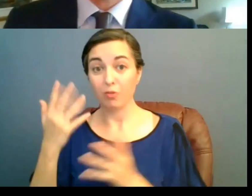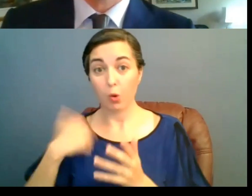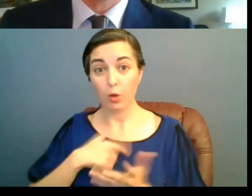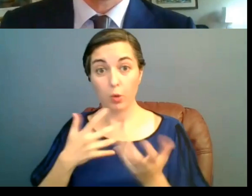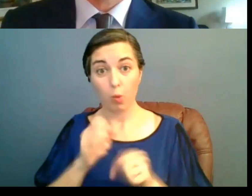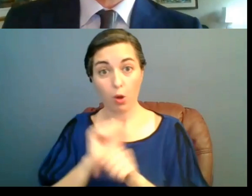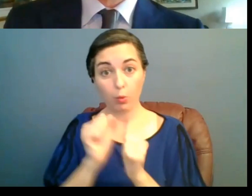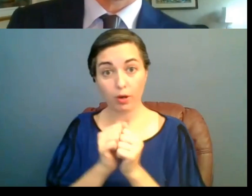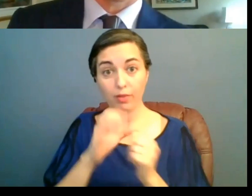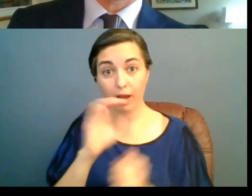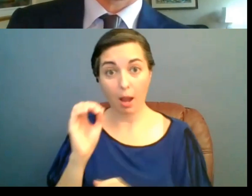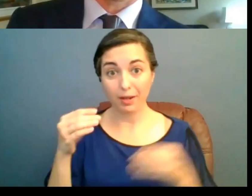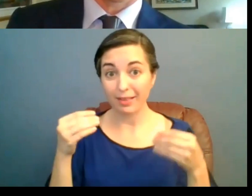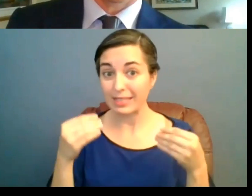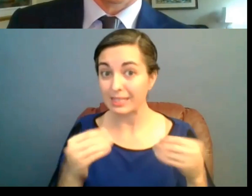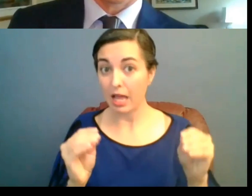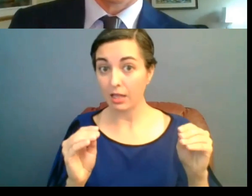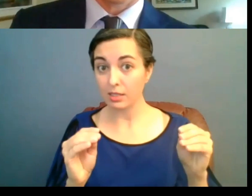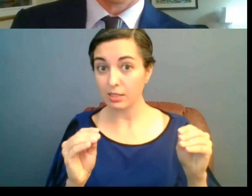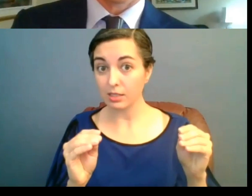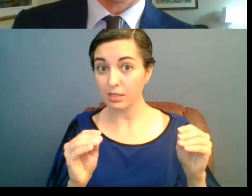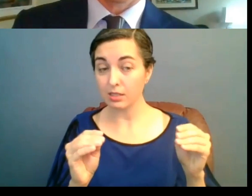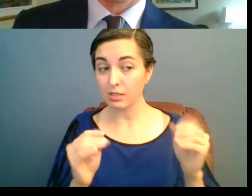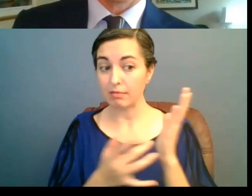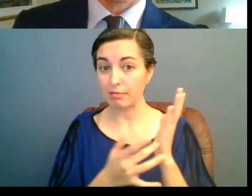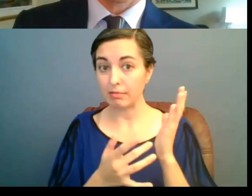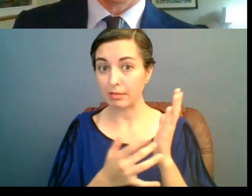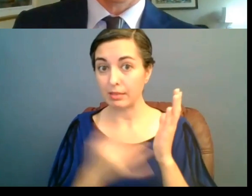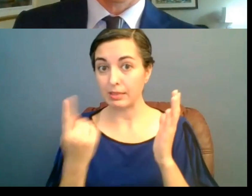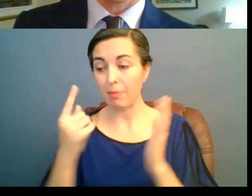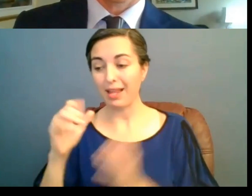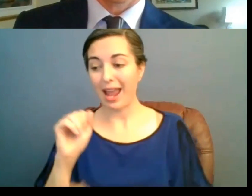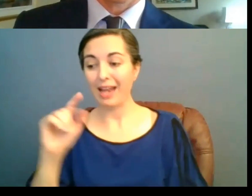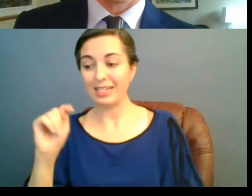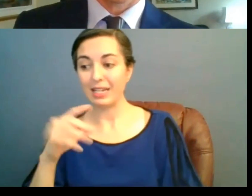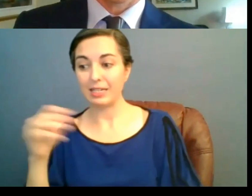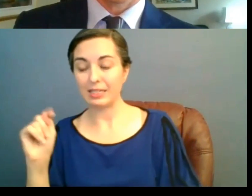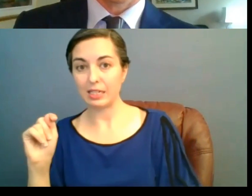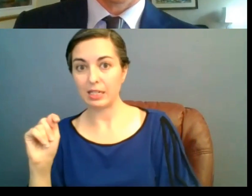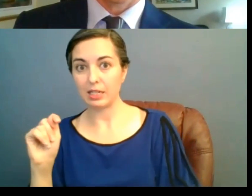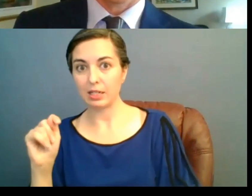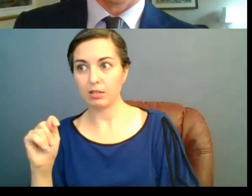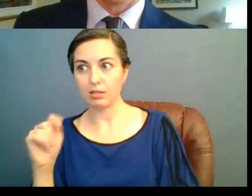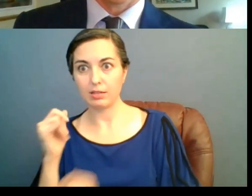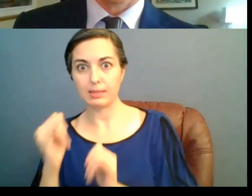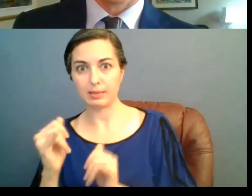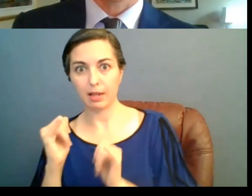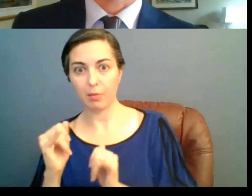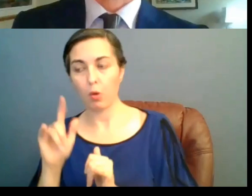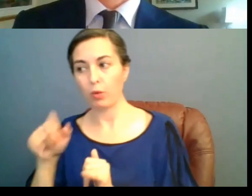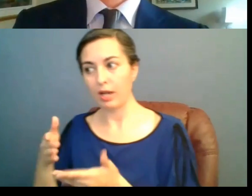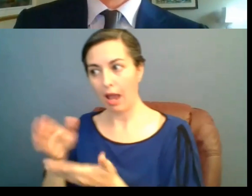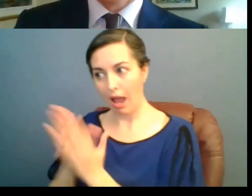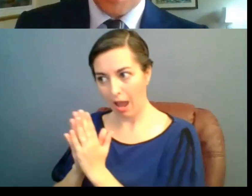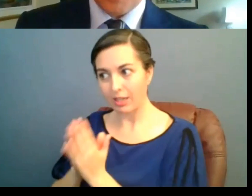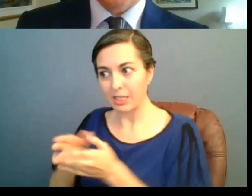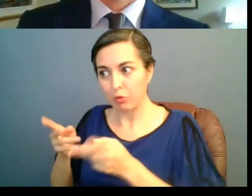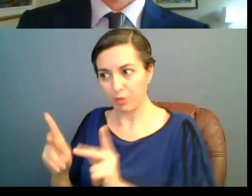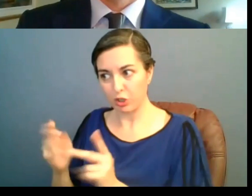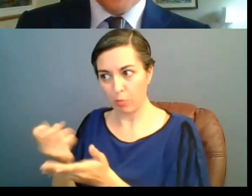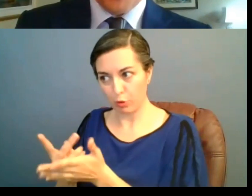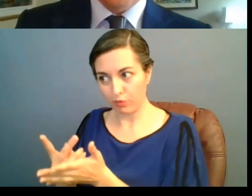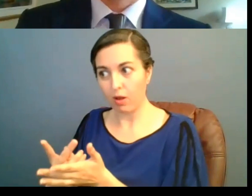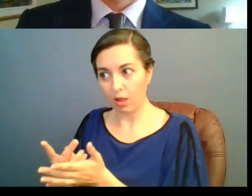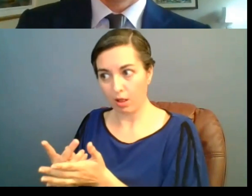that sells, something that AT&T does as well, we would have to get AT&T's approval that